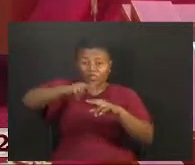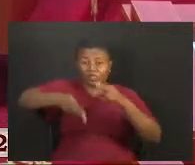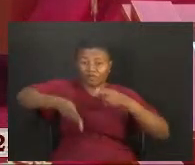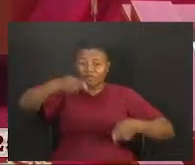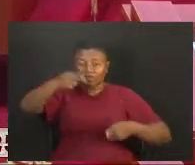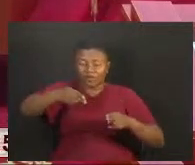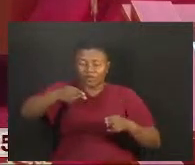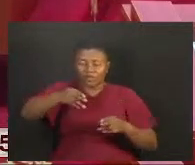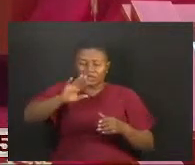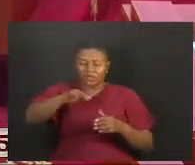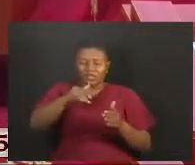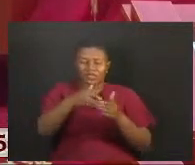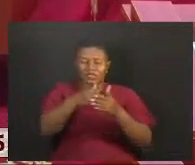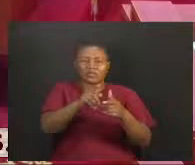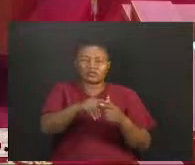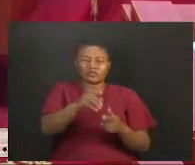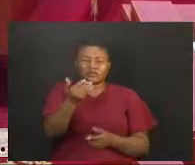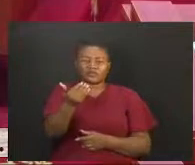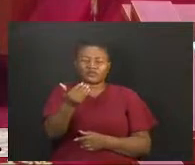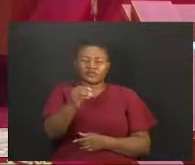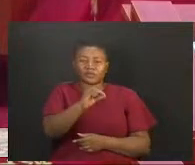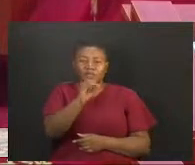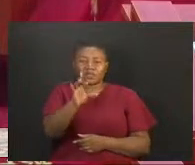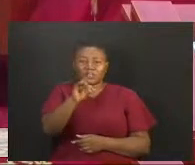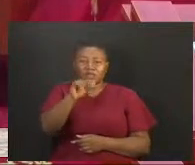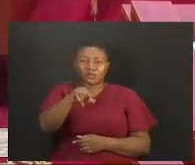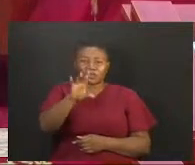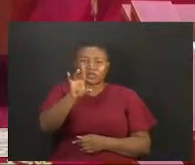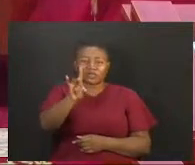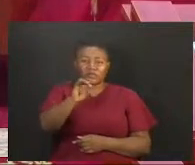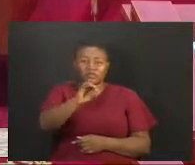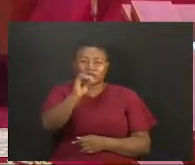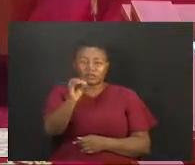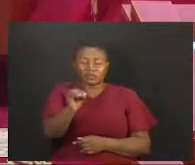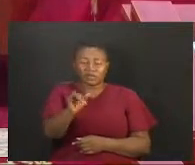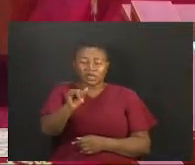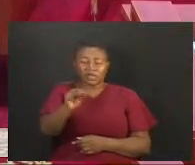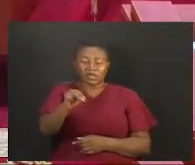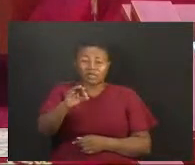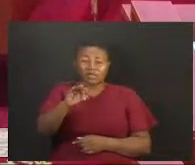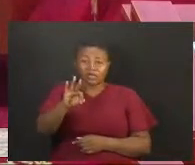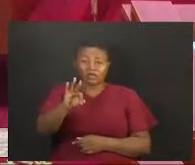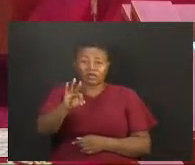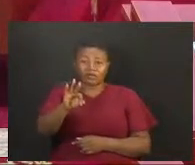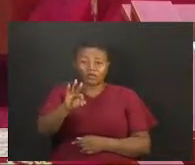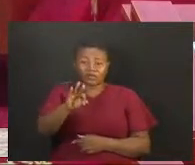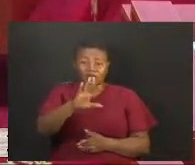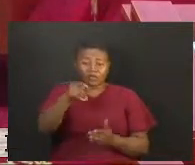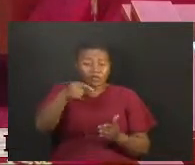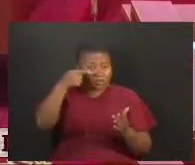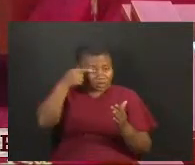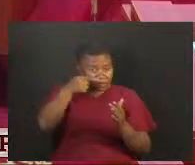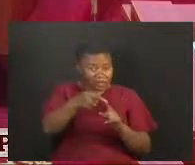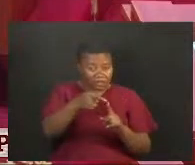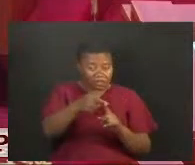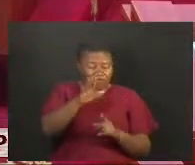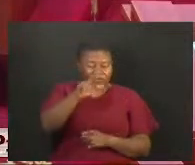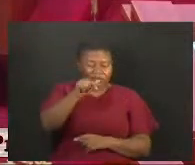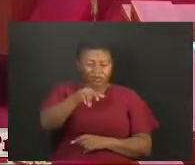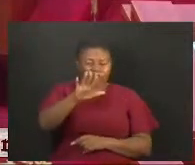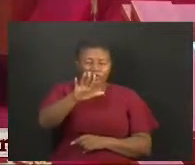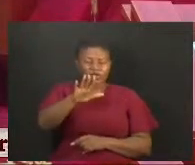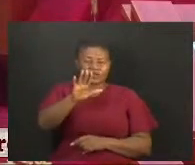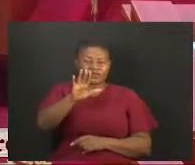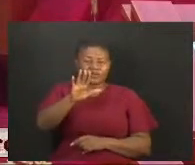of 15% by 8.8 percentage points and the IMF central target of 18% by 5.8